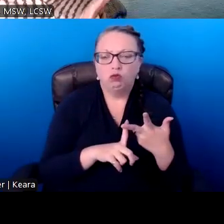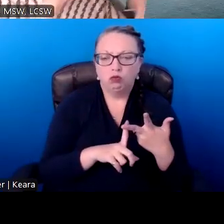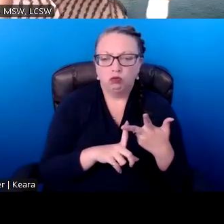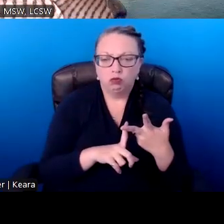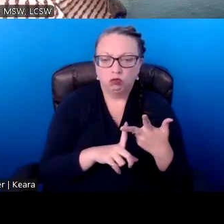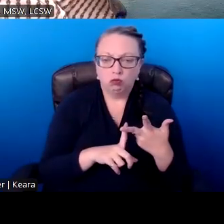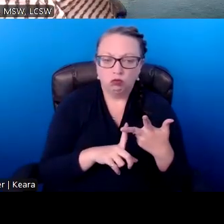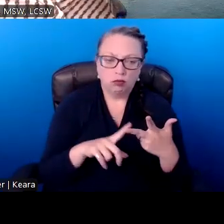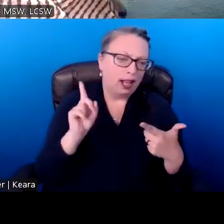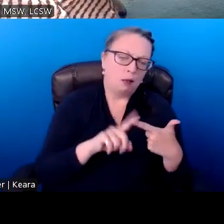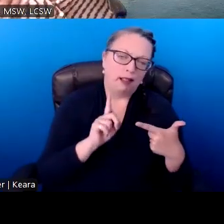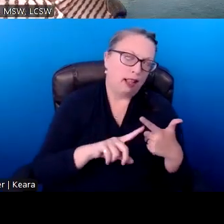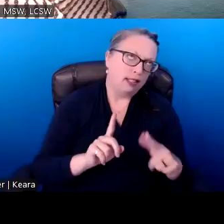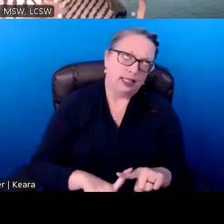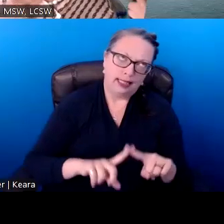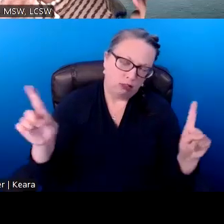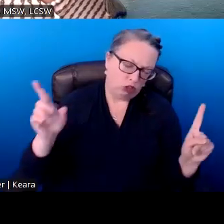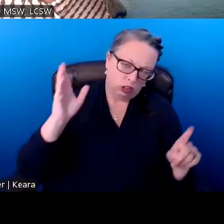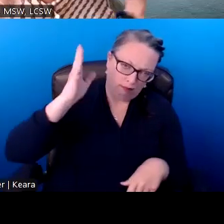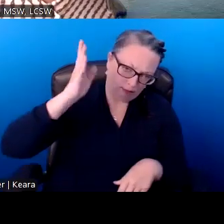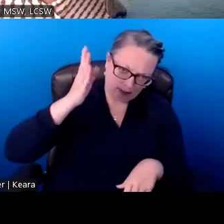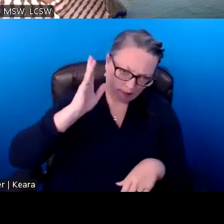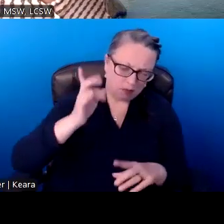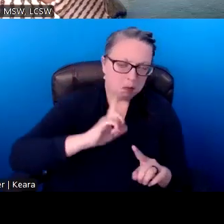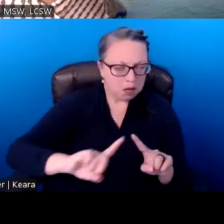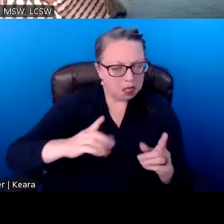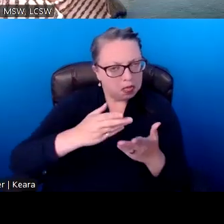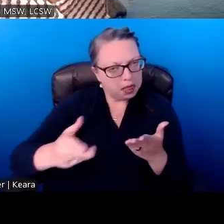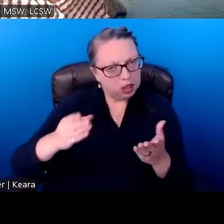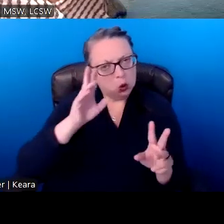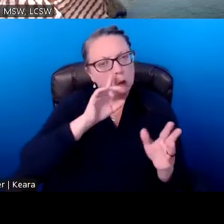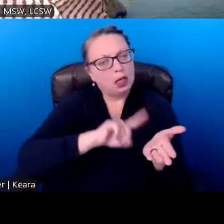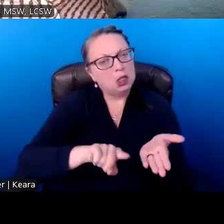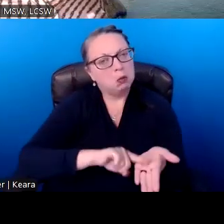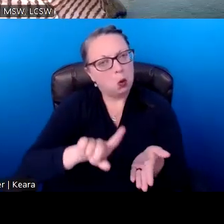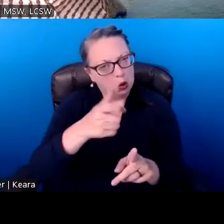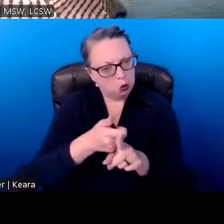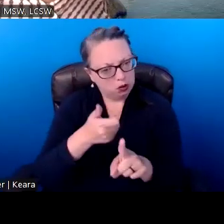And, that's a whole different talk. I'm just giving you some food for thought for you to explore.